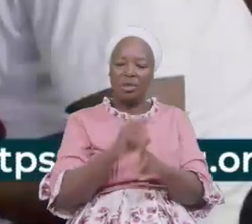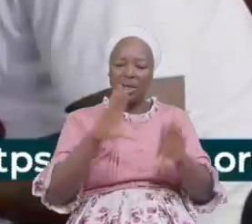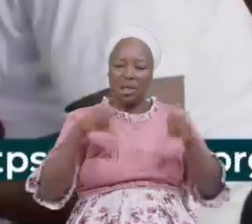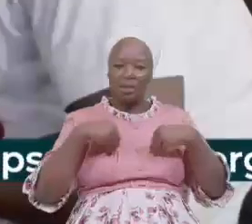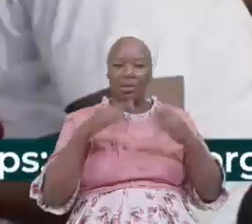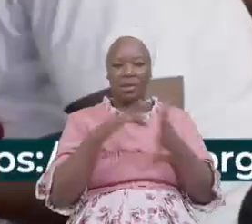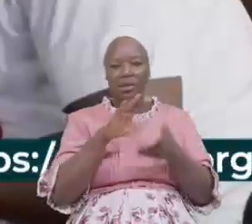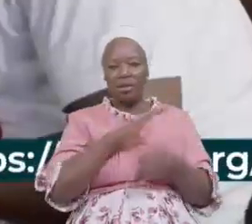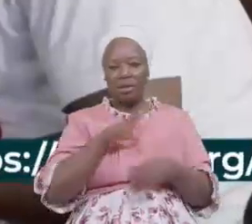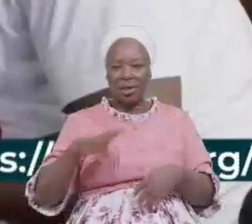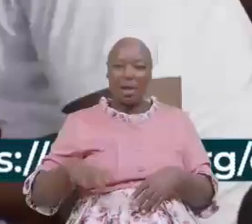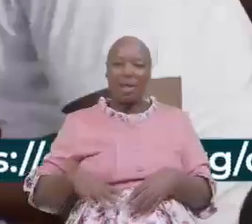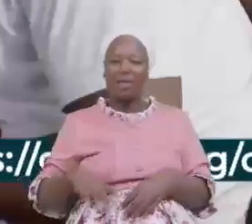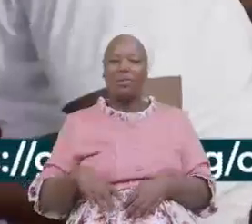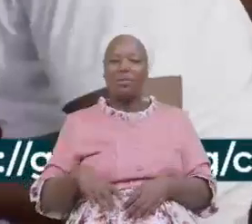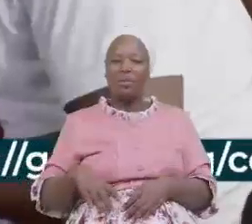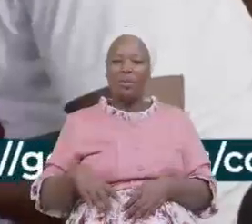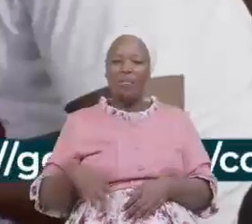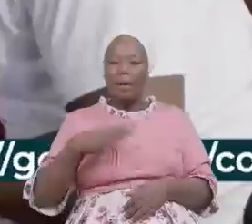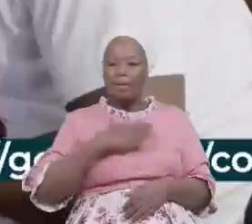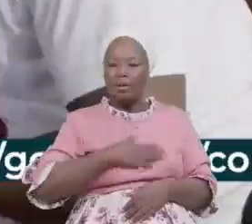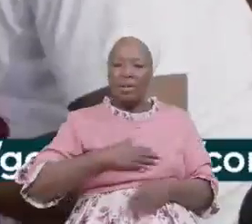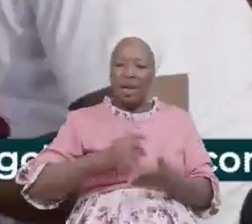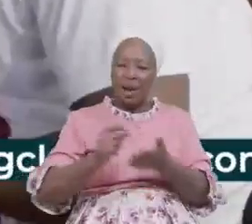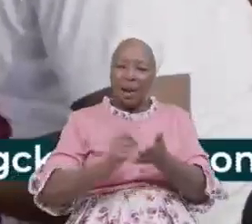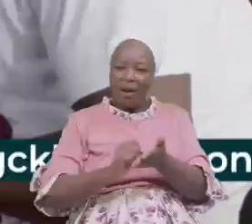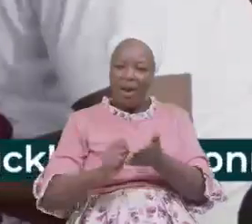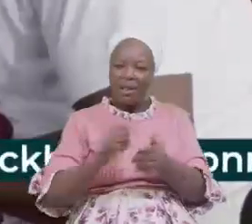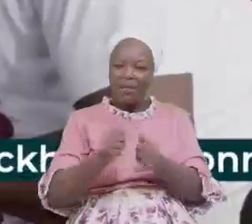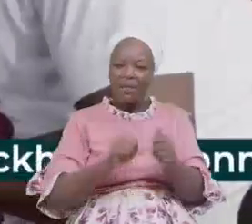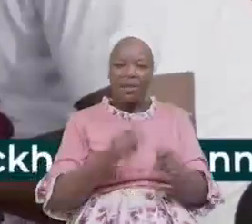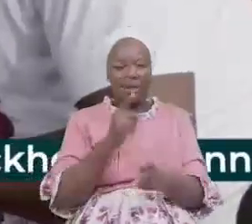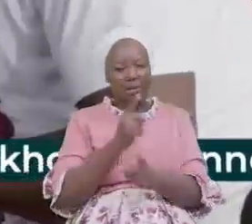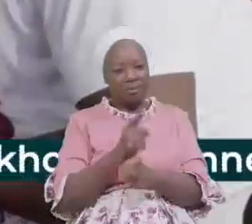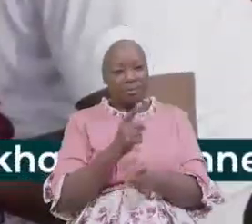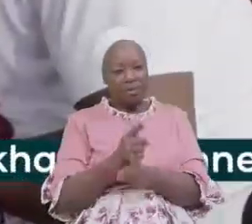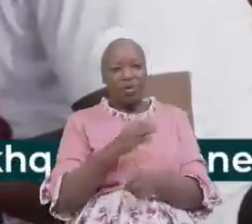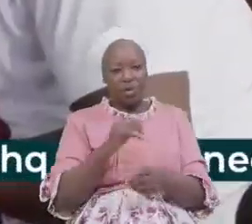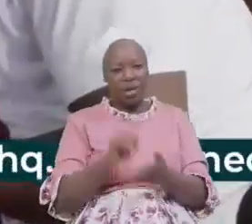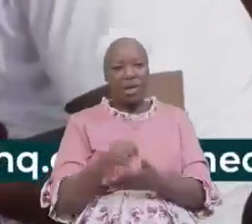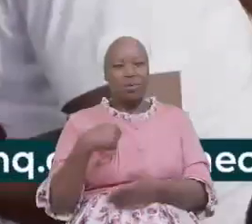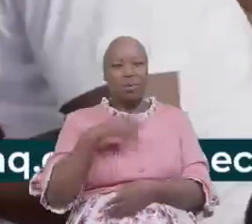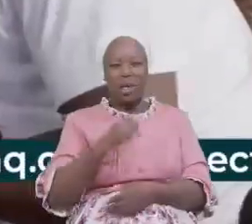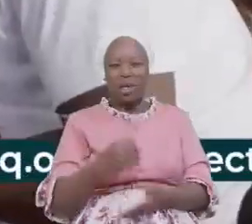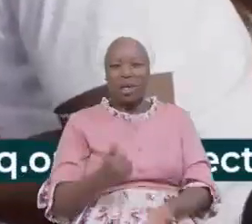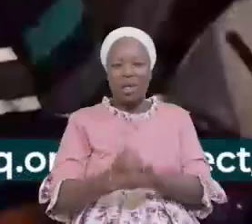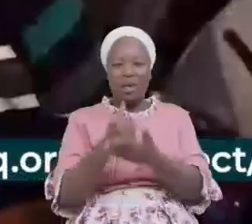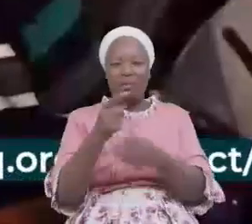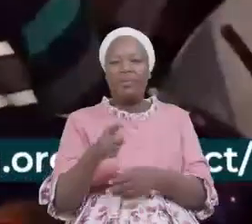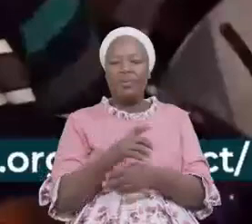And our brothers and sisters who are assisting, if you finish, please let us know.